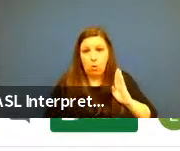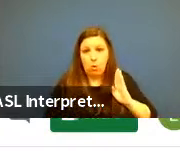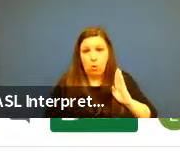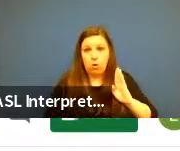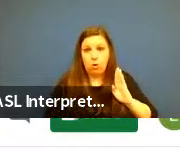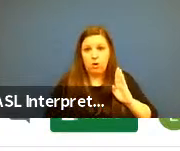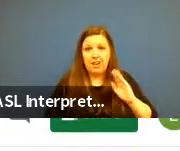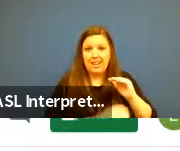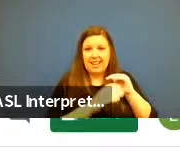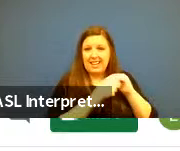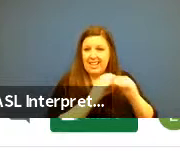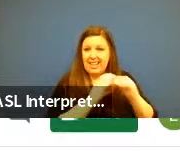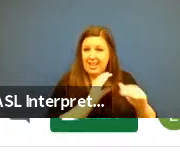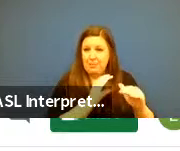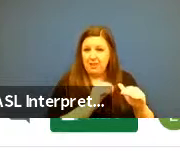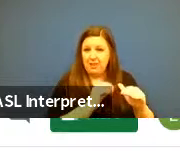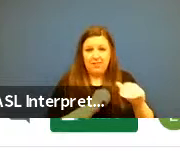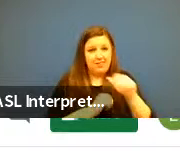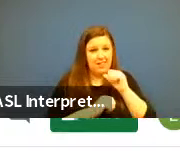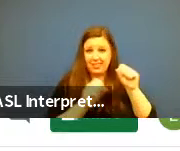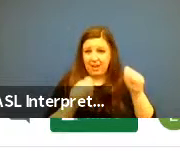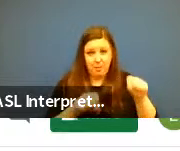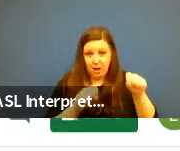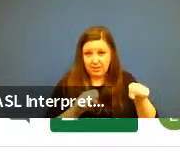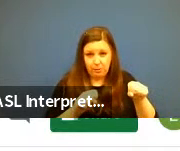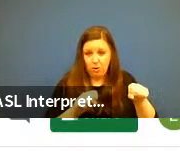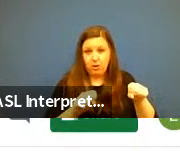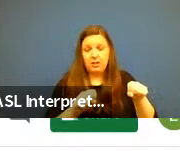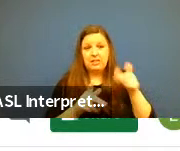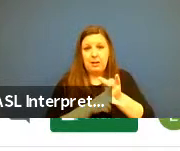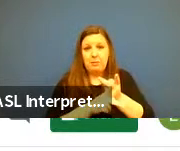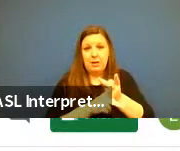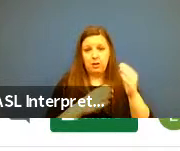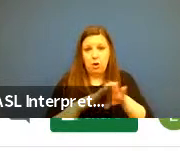keep out of open records because it's a property committee discussion?